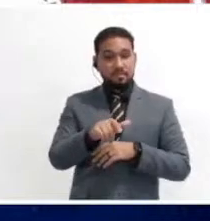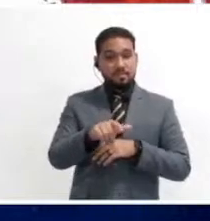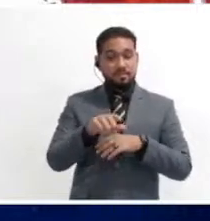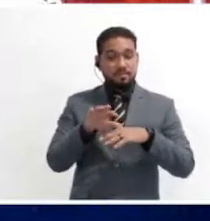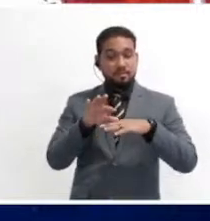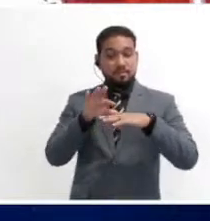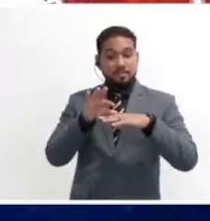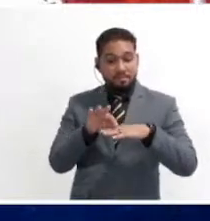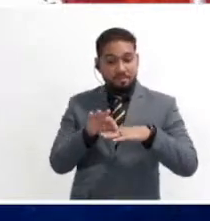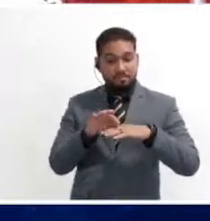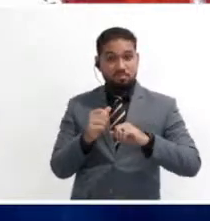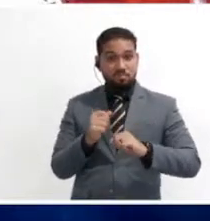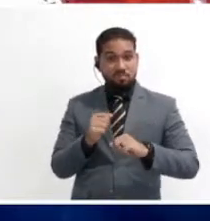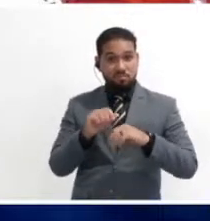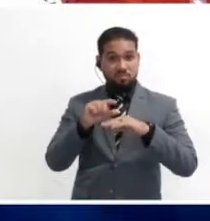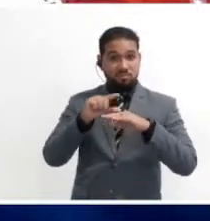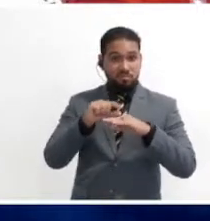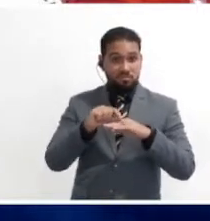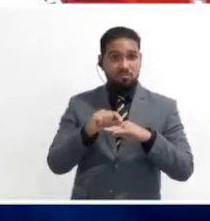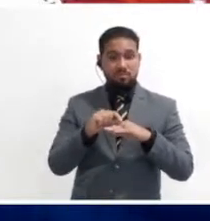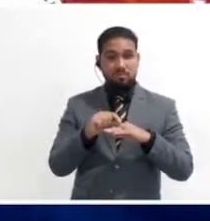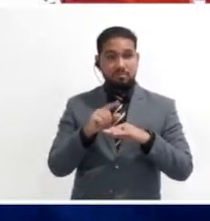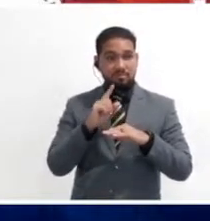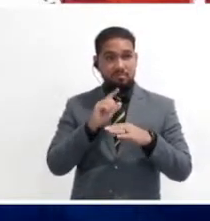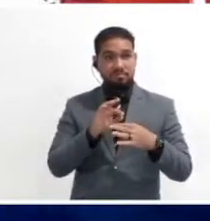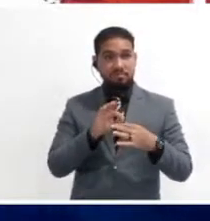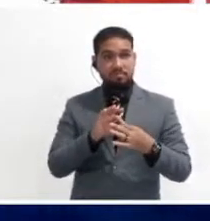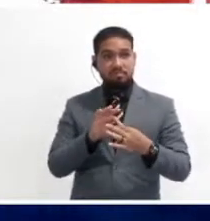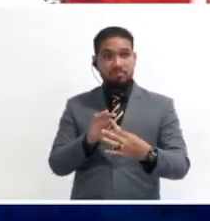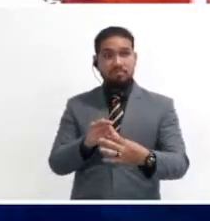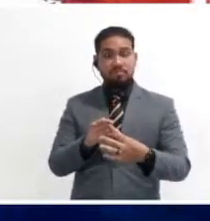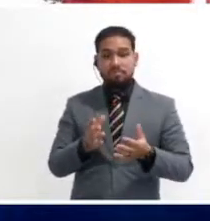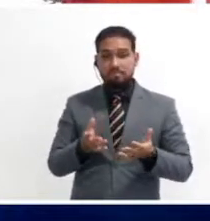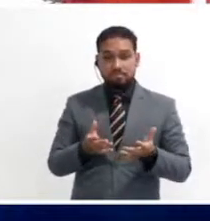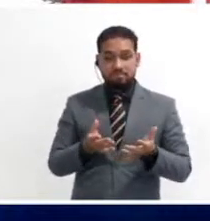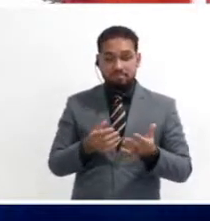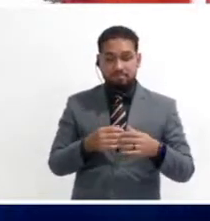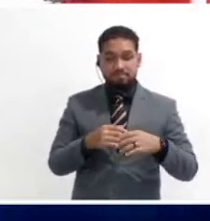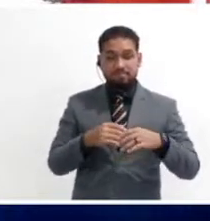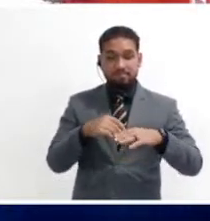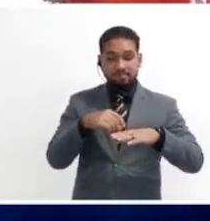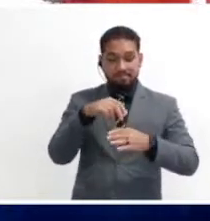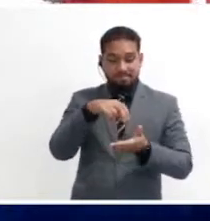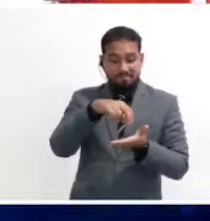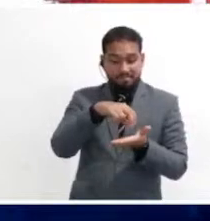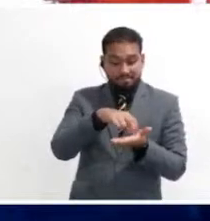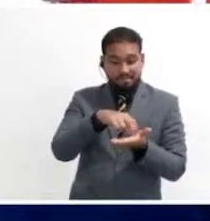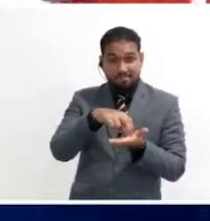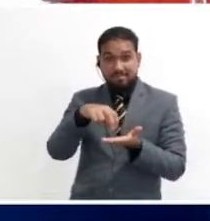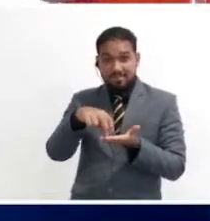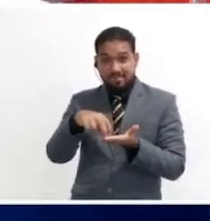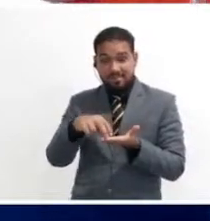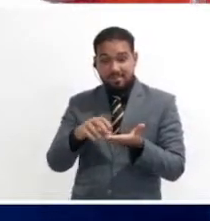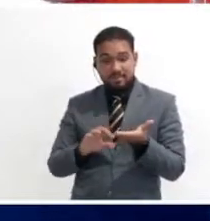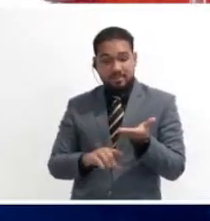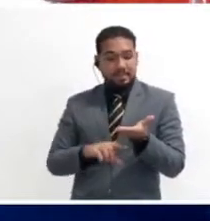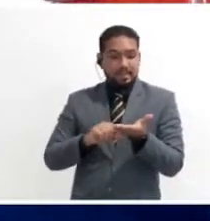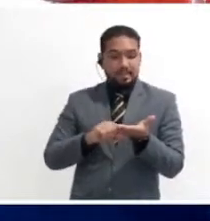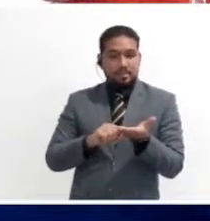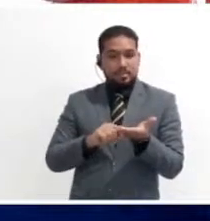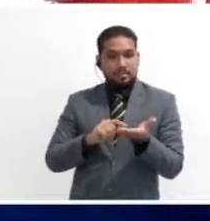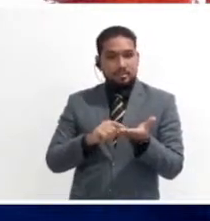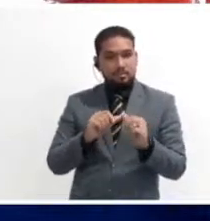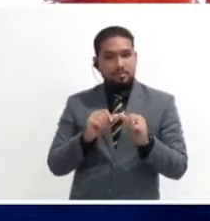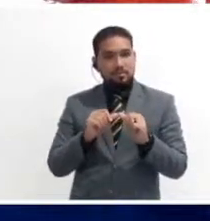If we want underfill on a flip chip, but we don't want to have a separate material, sometimes we just mold the